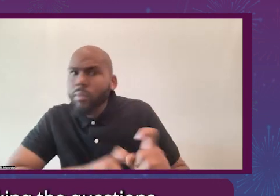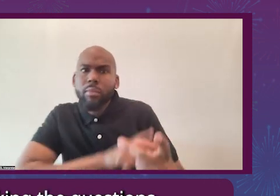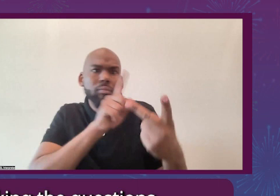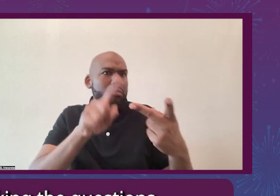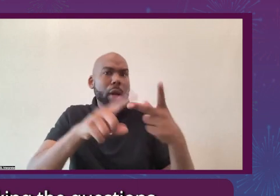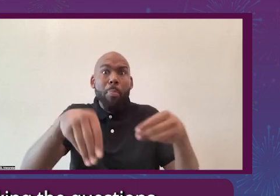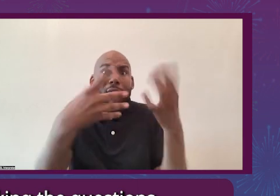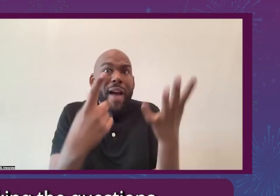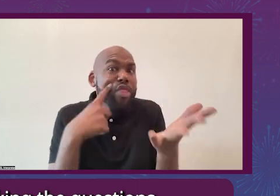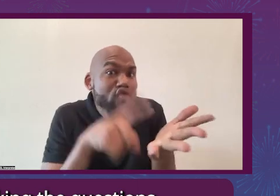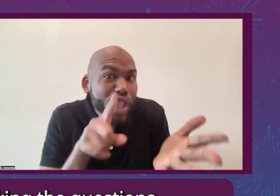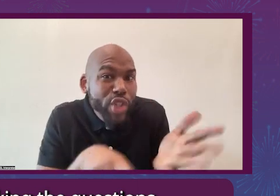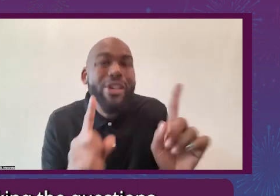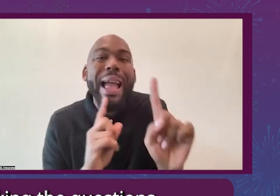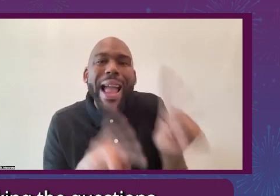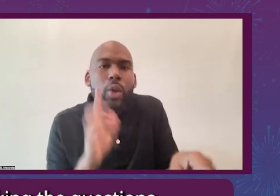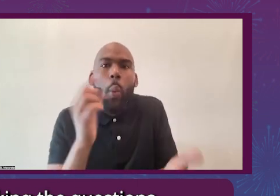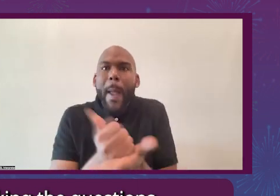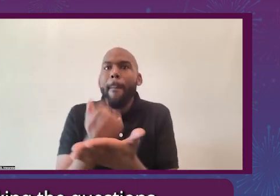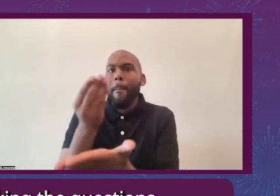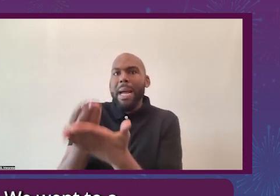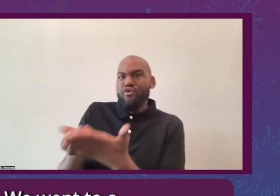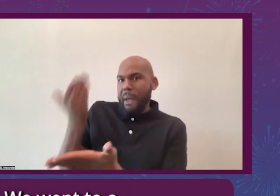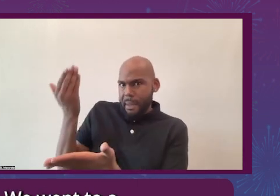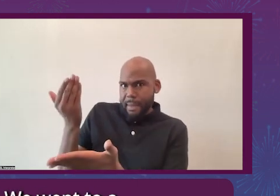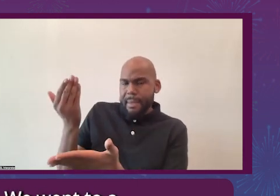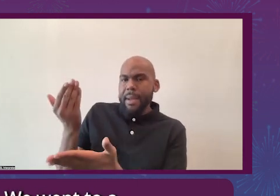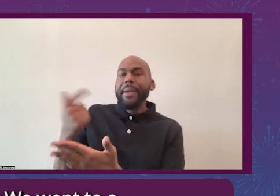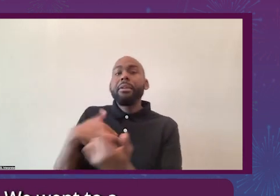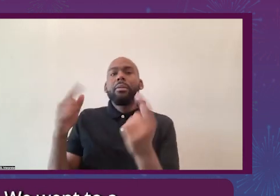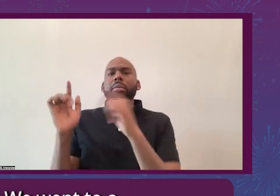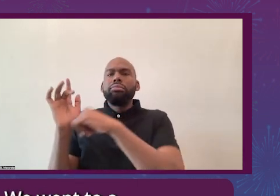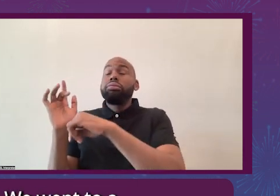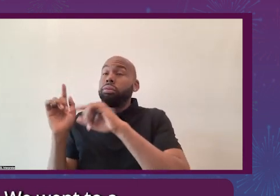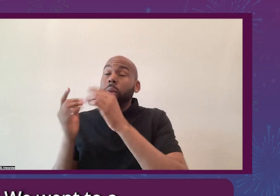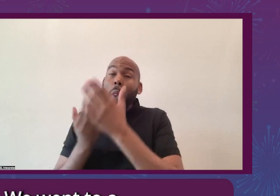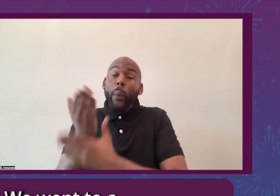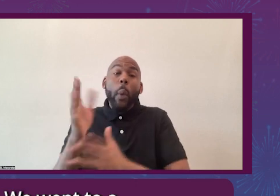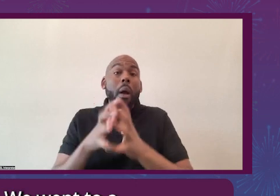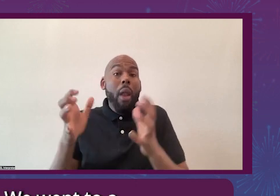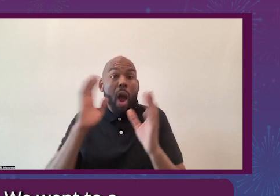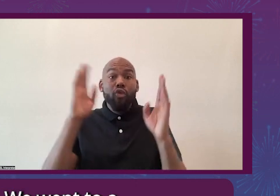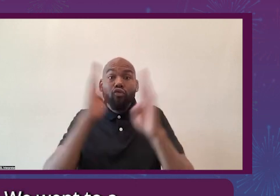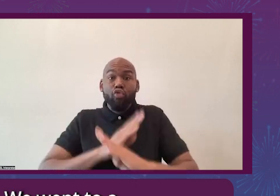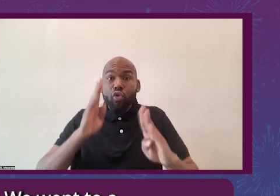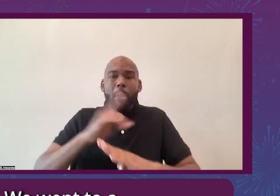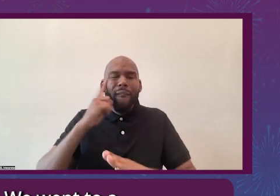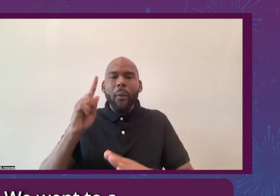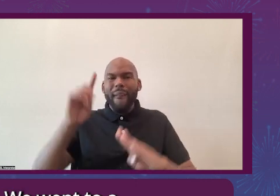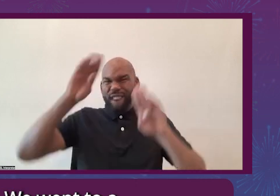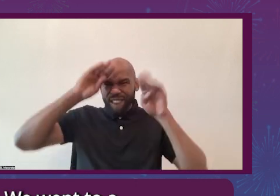questions that would provide the research answers that would help us raise the money. We went to a lot of trouble to